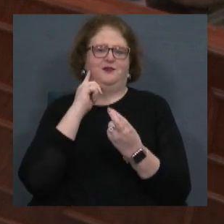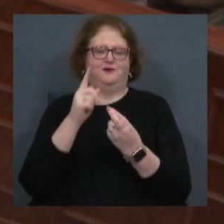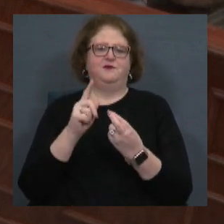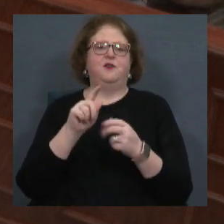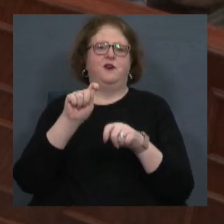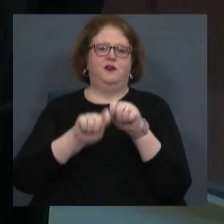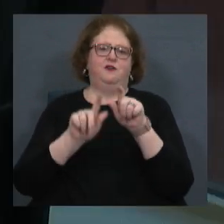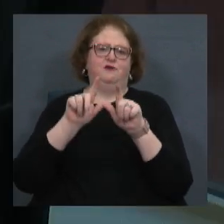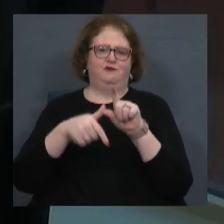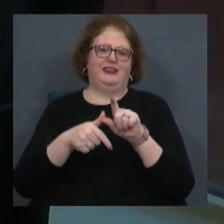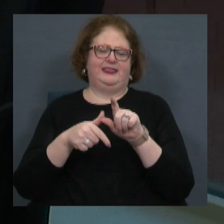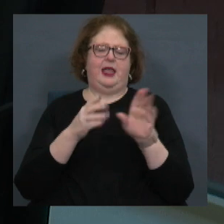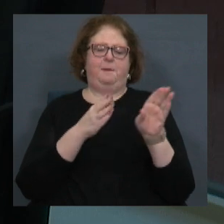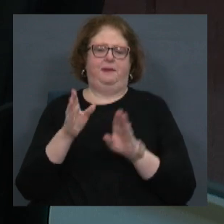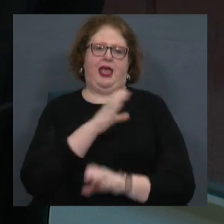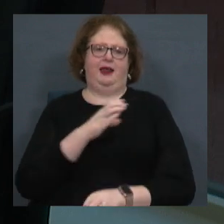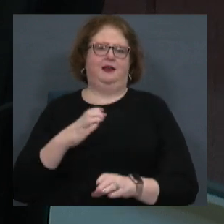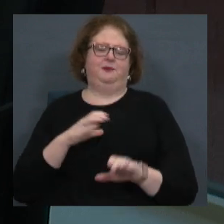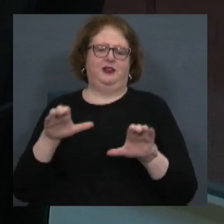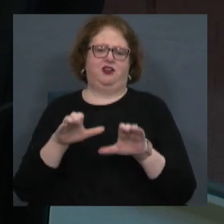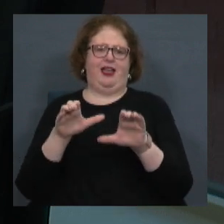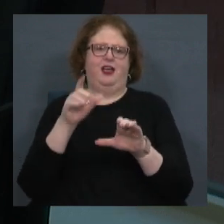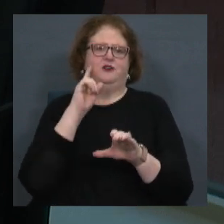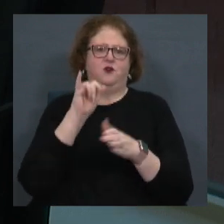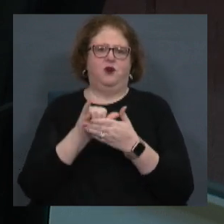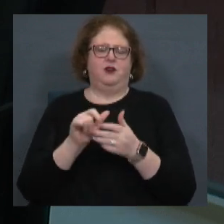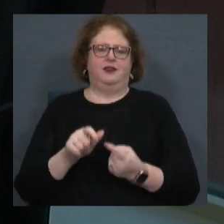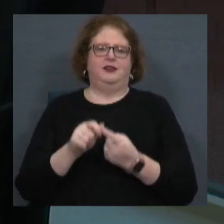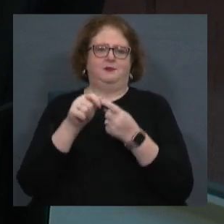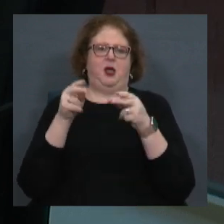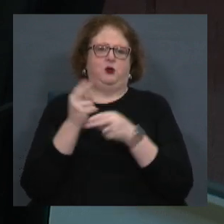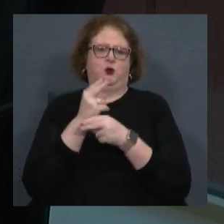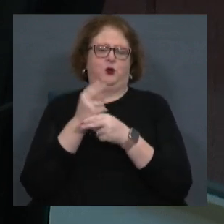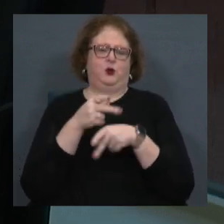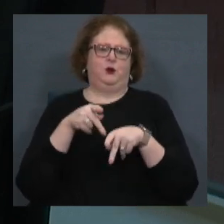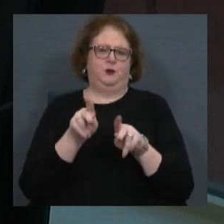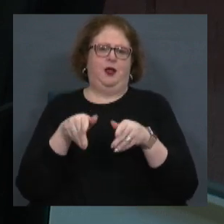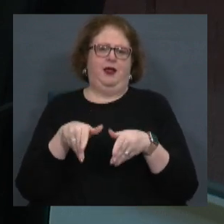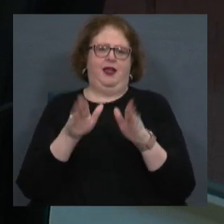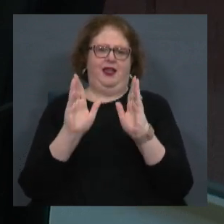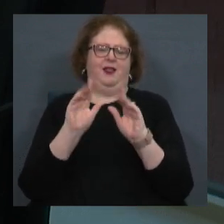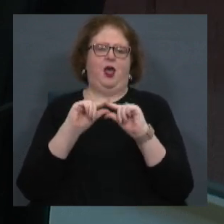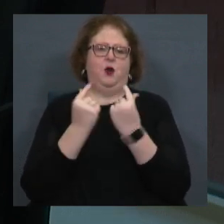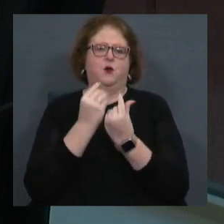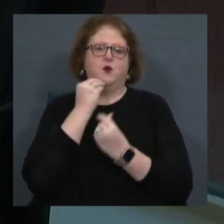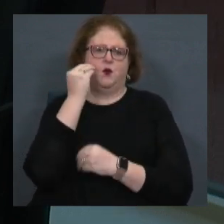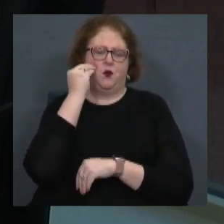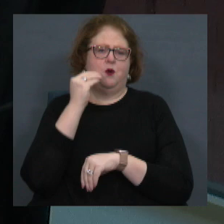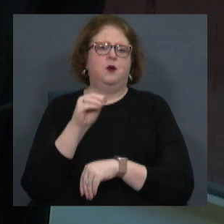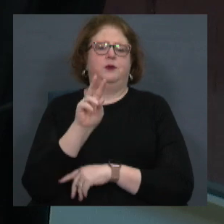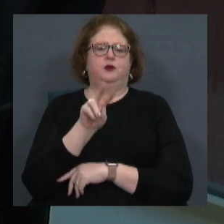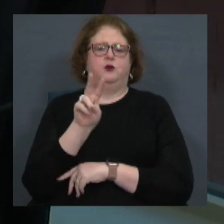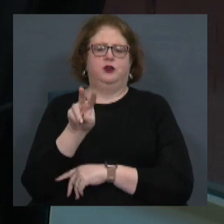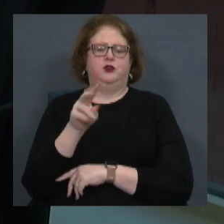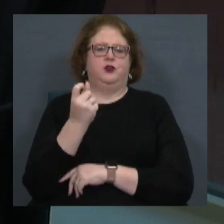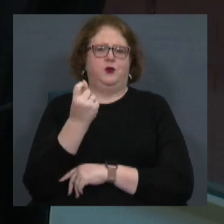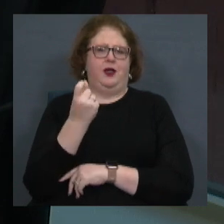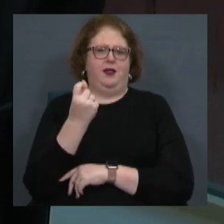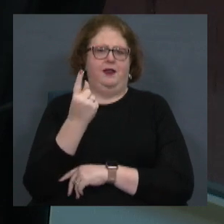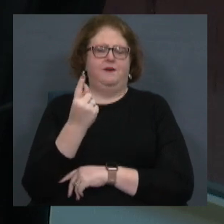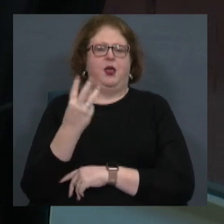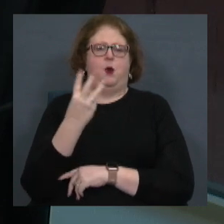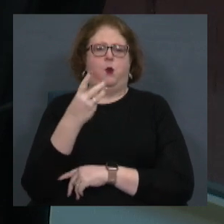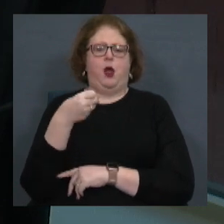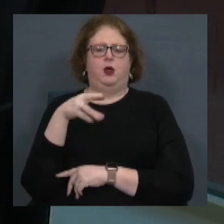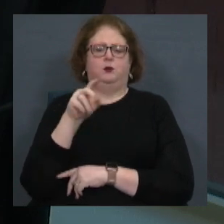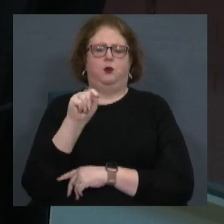Rock Planning Commission's action in approving a special use permit to allow a group home on the R2 zone property located at 2211 Westport Loop,